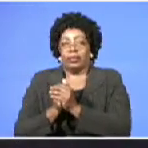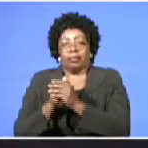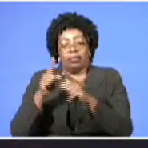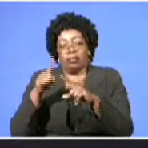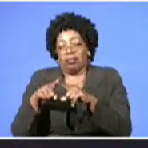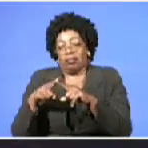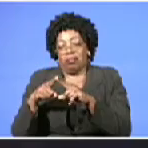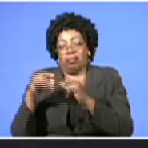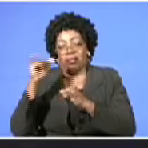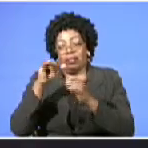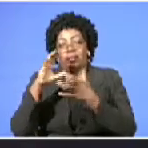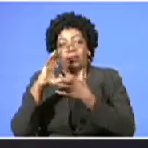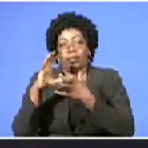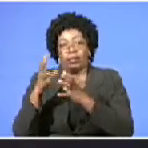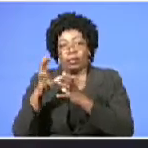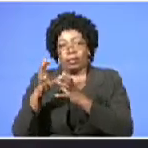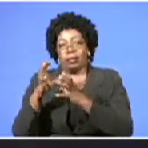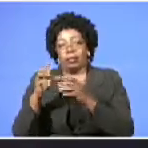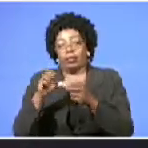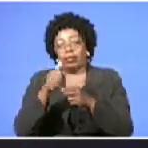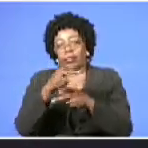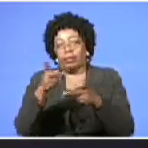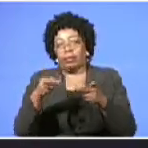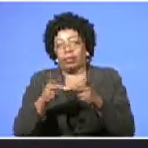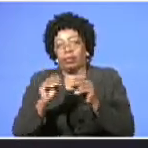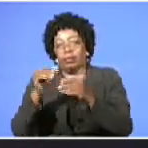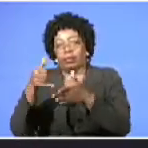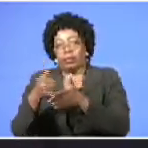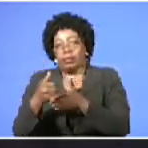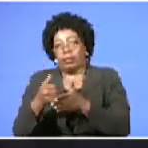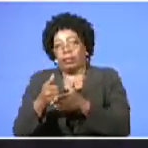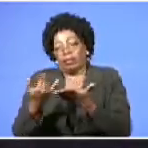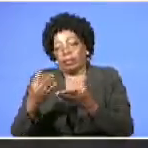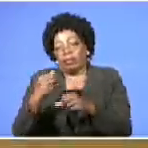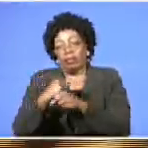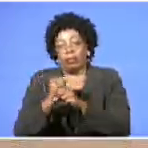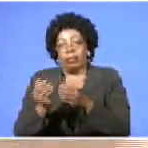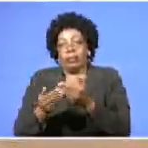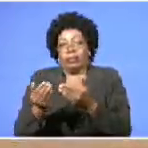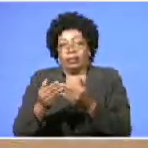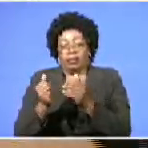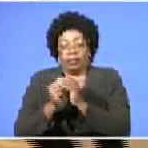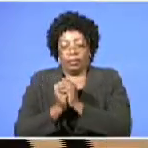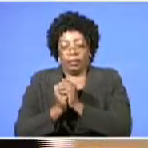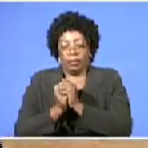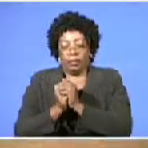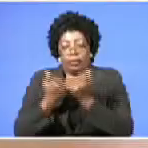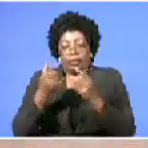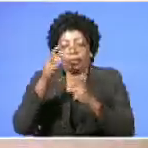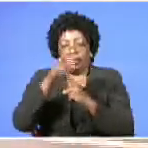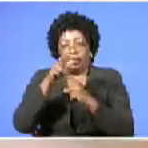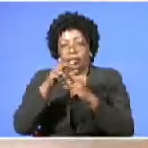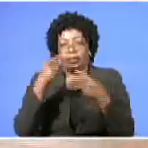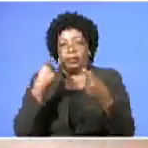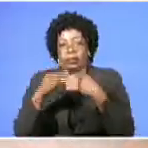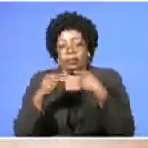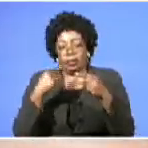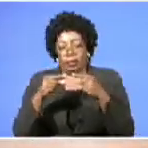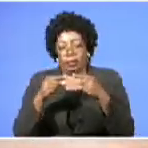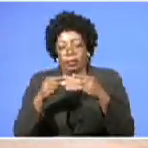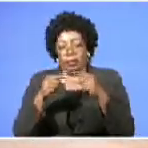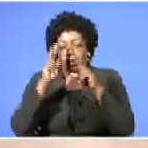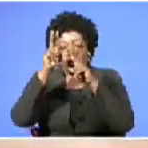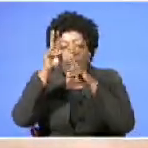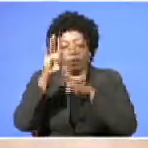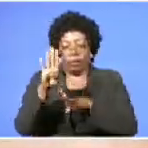find your ball. But here, there's a lot of places where you could put it, which makes it easy. The championship matchup set in the Province